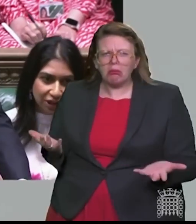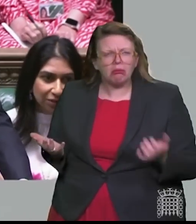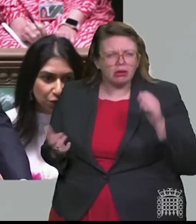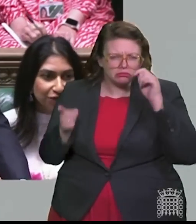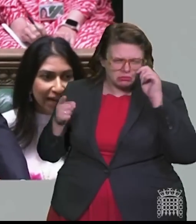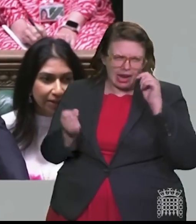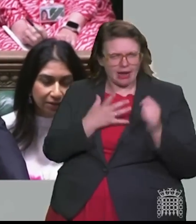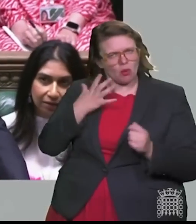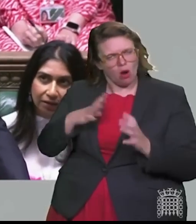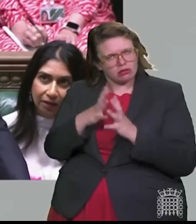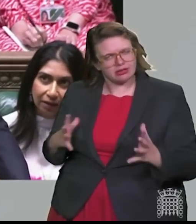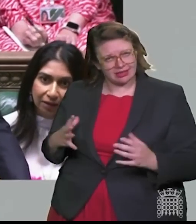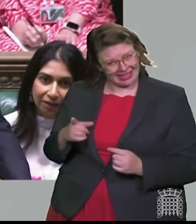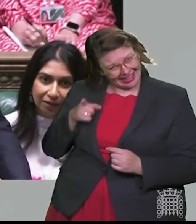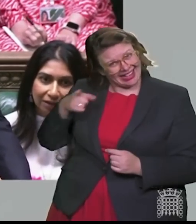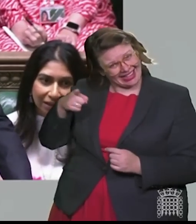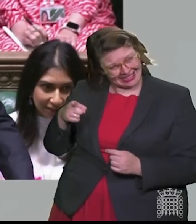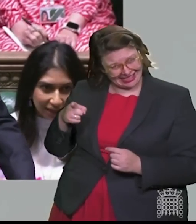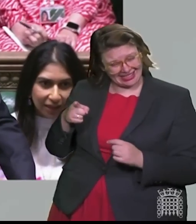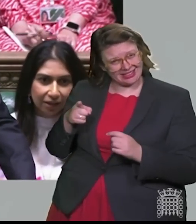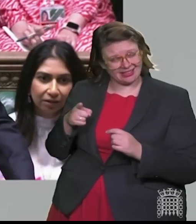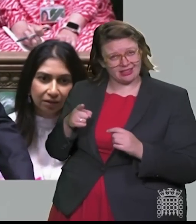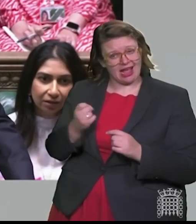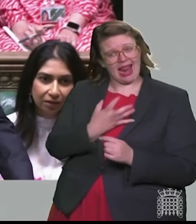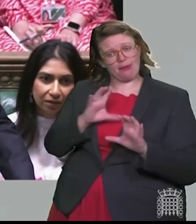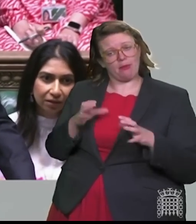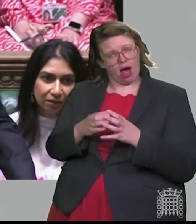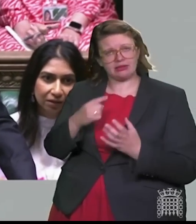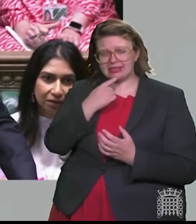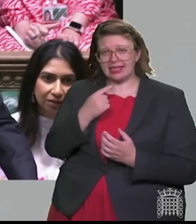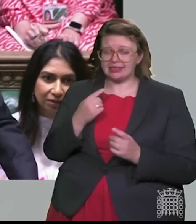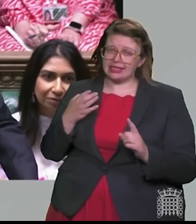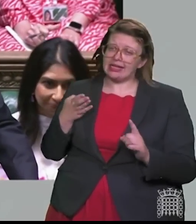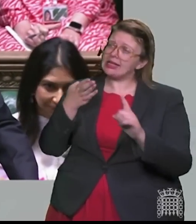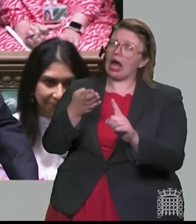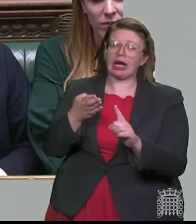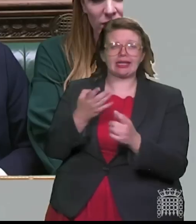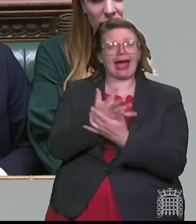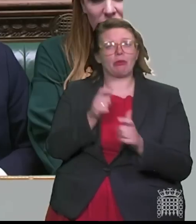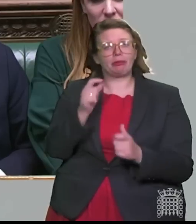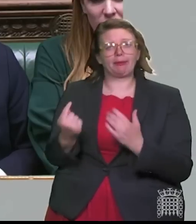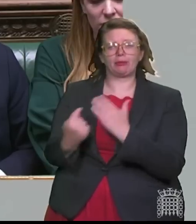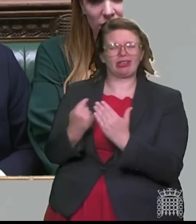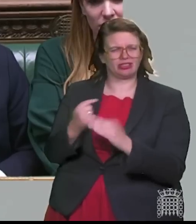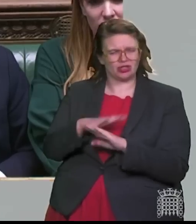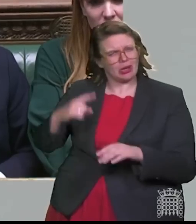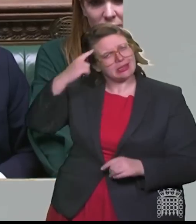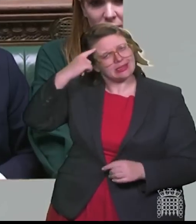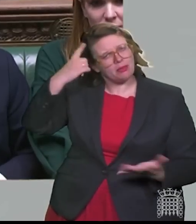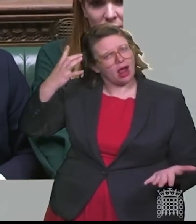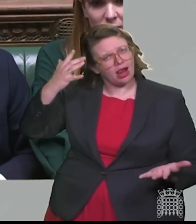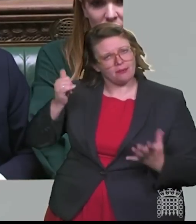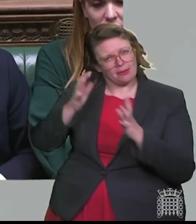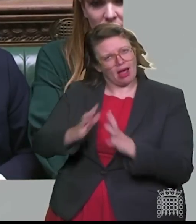Mr. Speaker. Those were the words of his own frontbencher who said having a target isn't sensible and that the numbers might have to